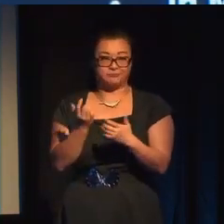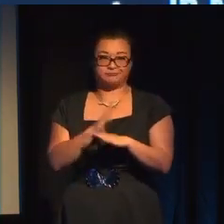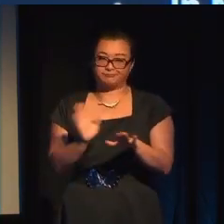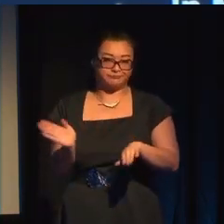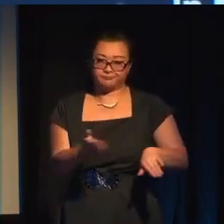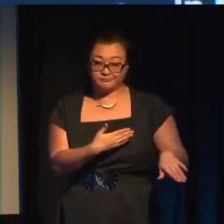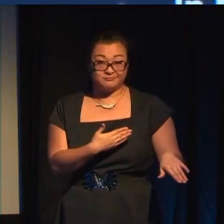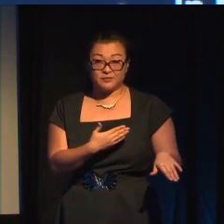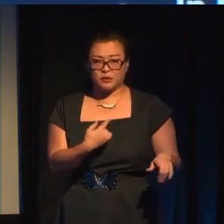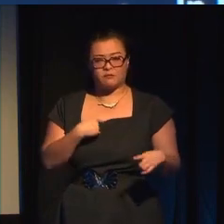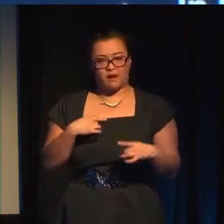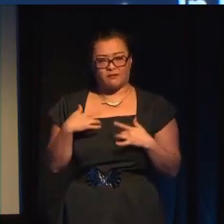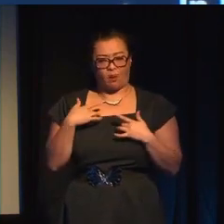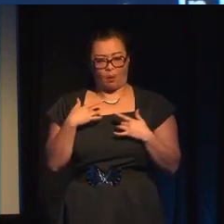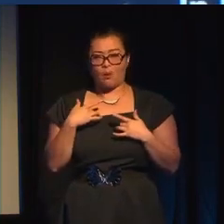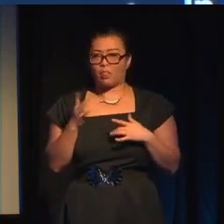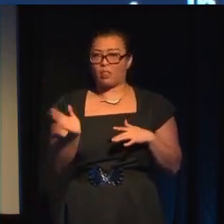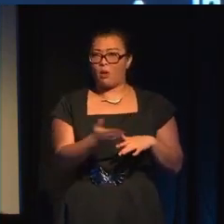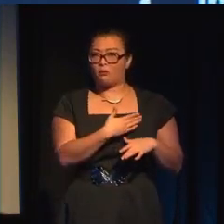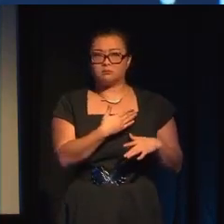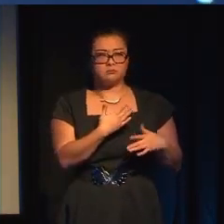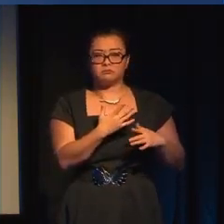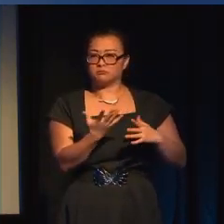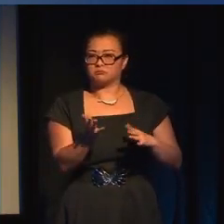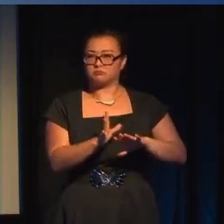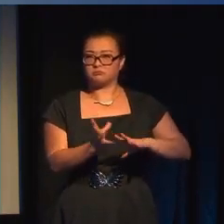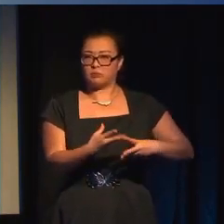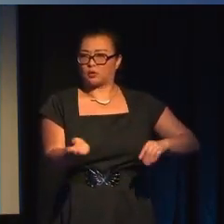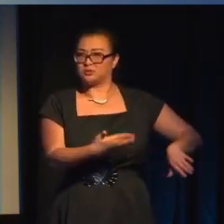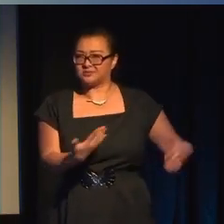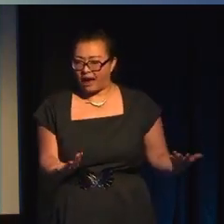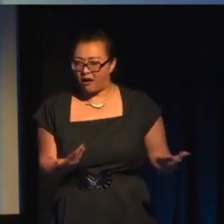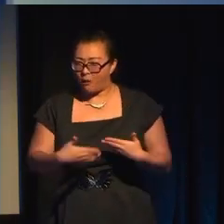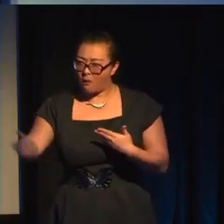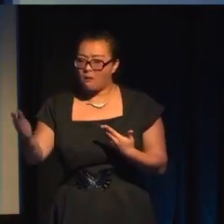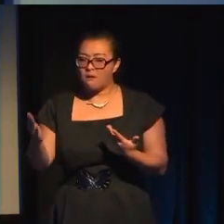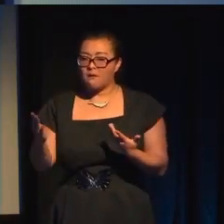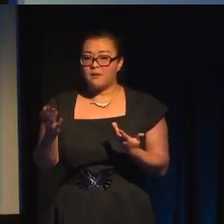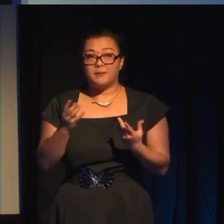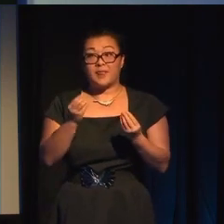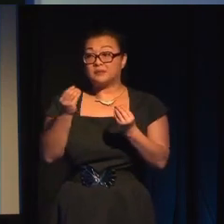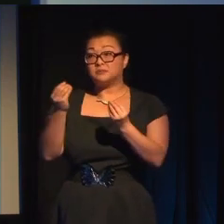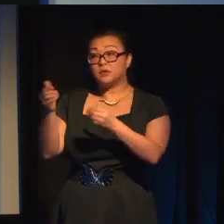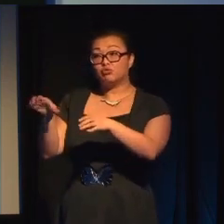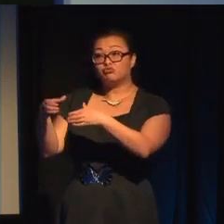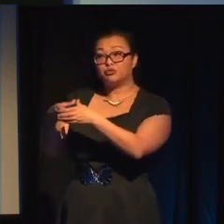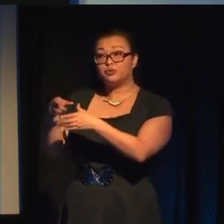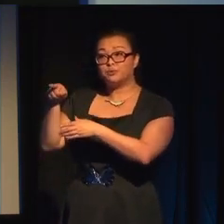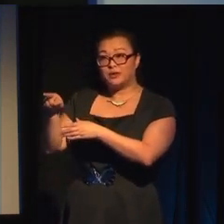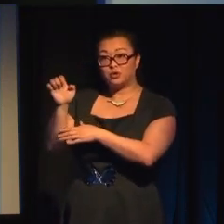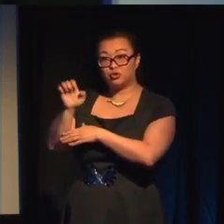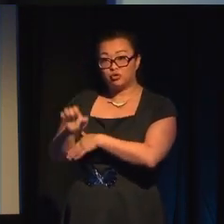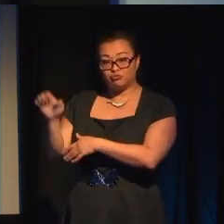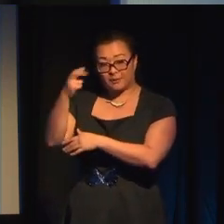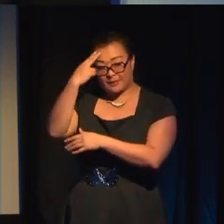forever. And then a wonderful group of programmers around Europe called ScumVM approached us and asked if we could